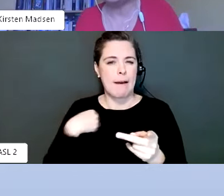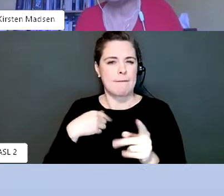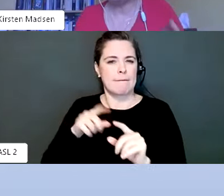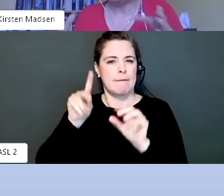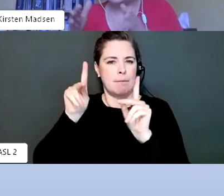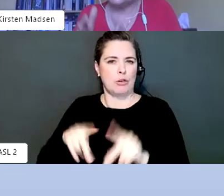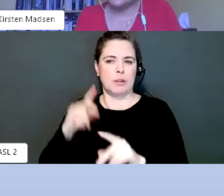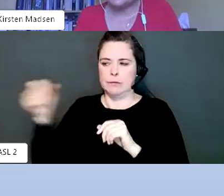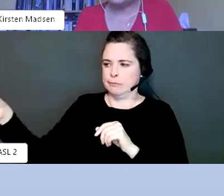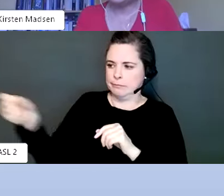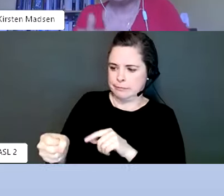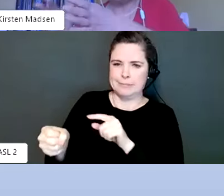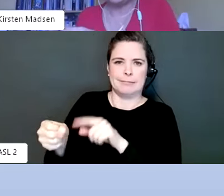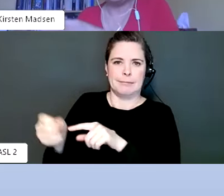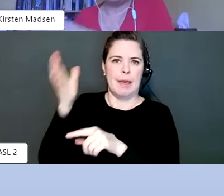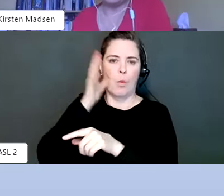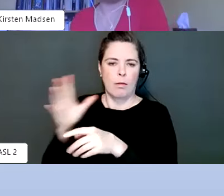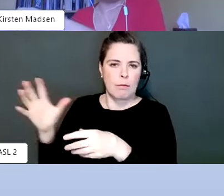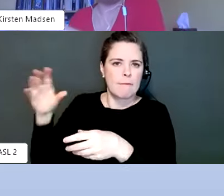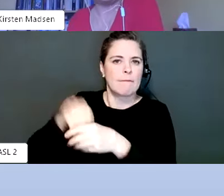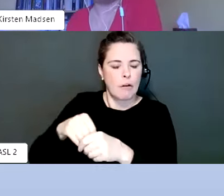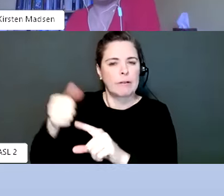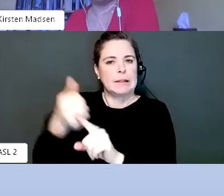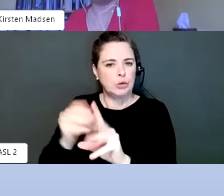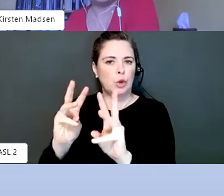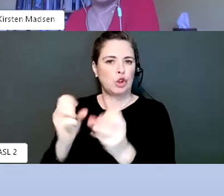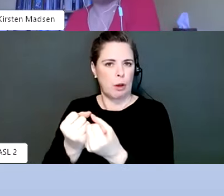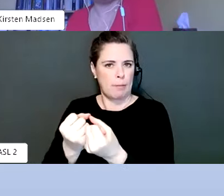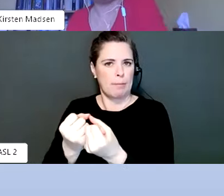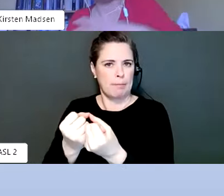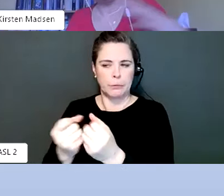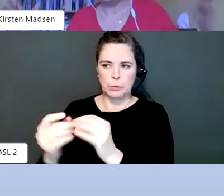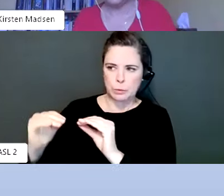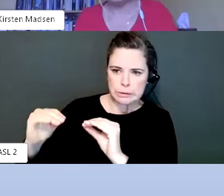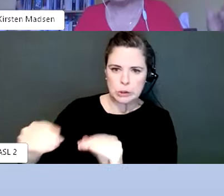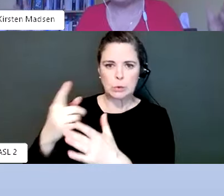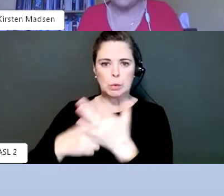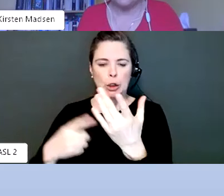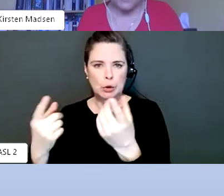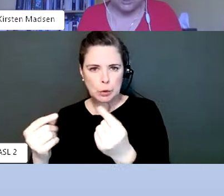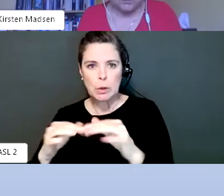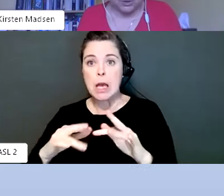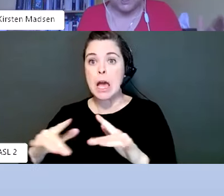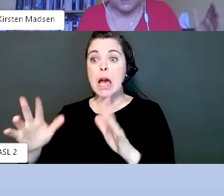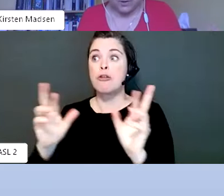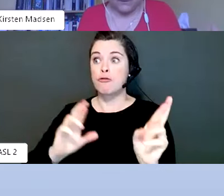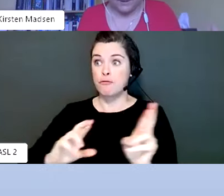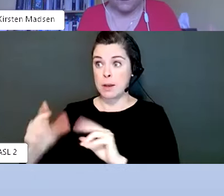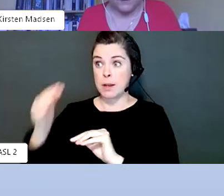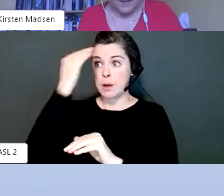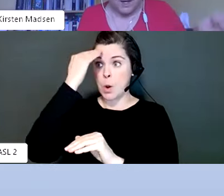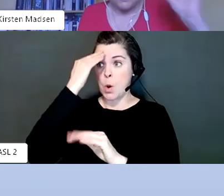workshops so that they will be able to carry on with the activities once the evaluation portion is